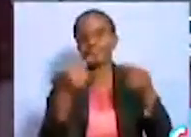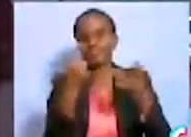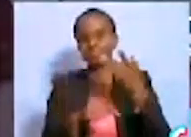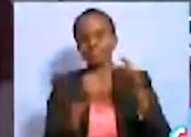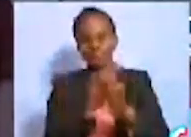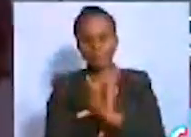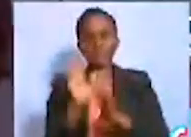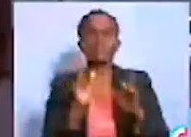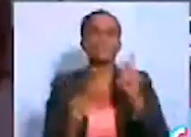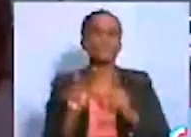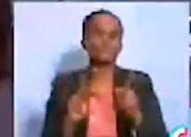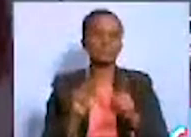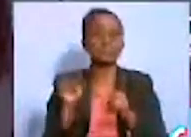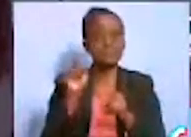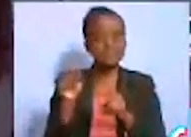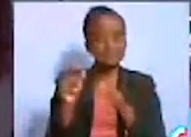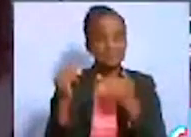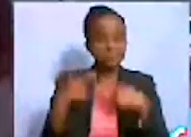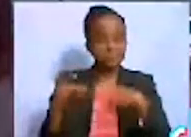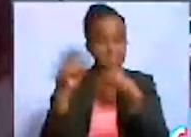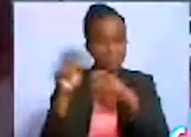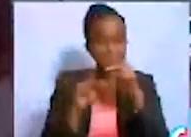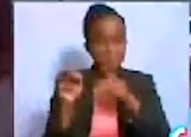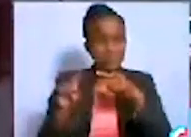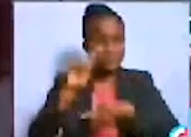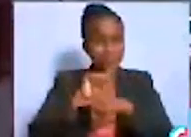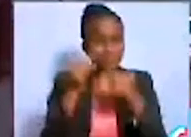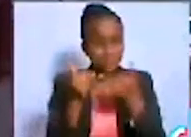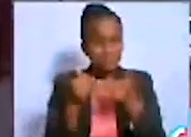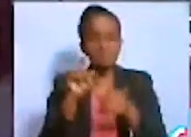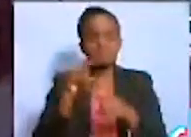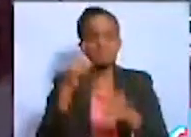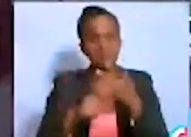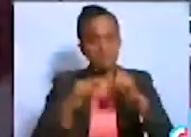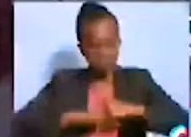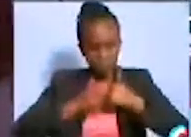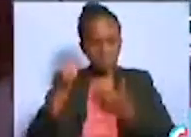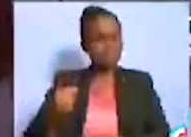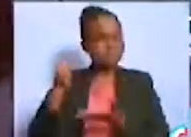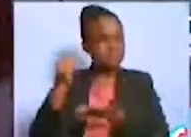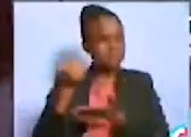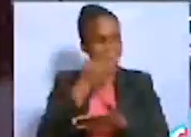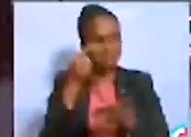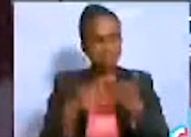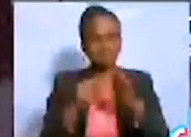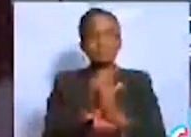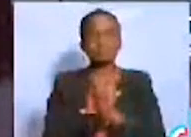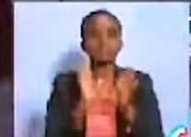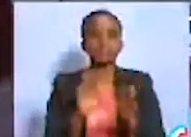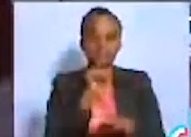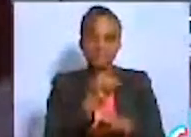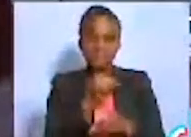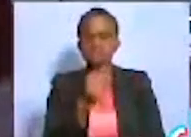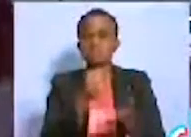of the Zambian people. Yeah. The current challenges of the people today requires that our budget should have been Zambian. Yeah.